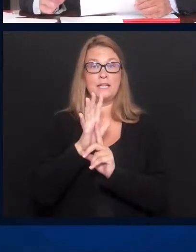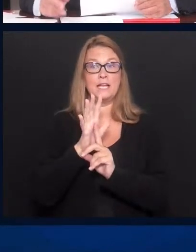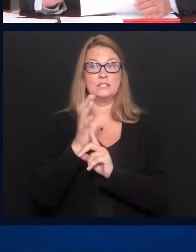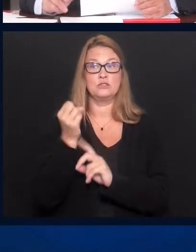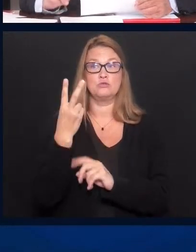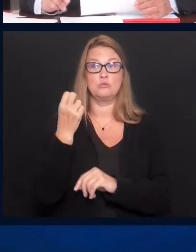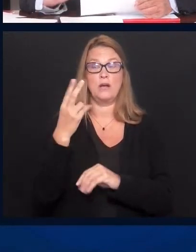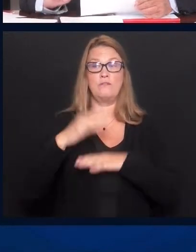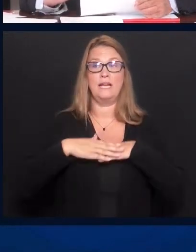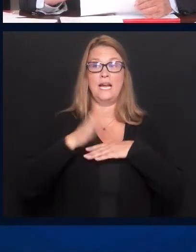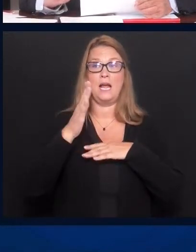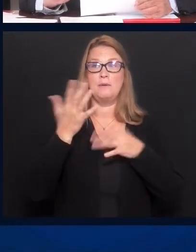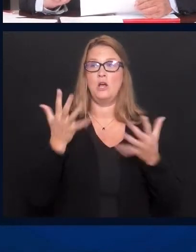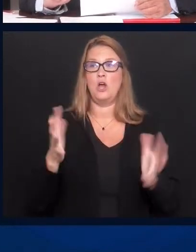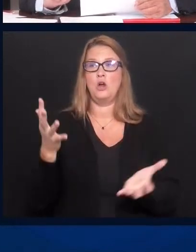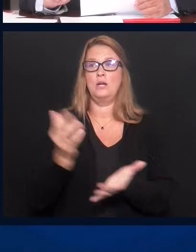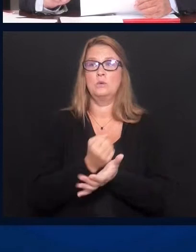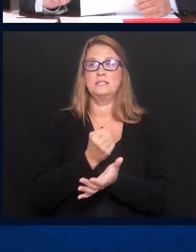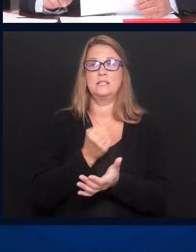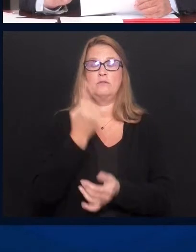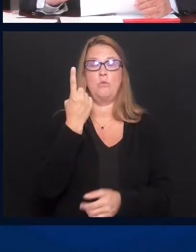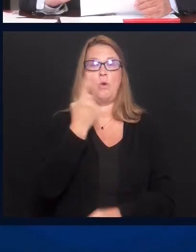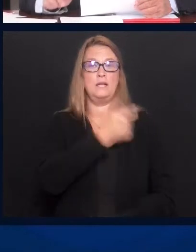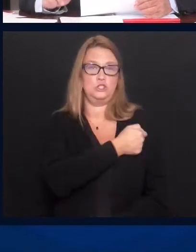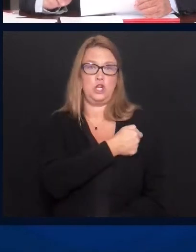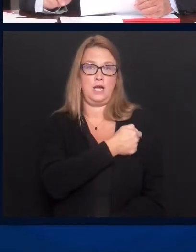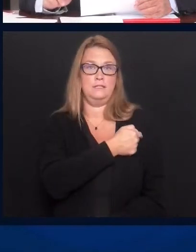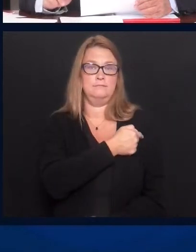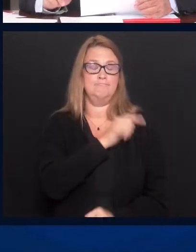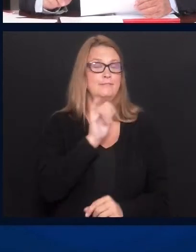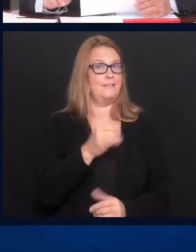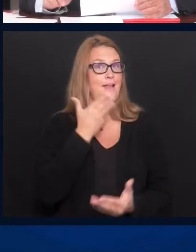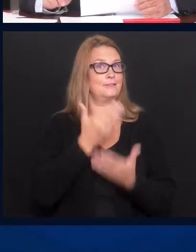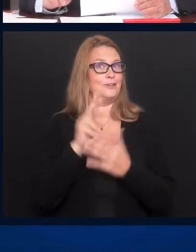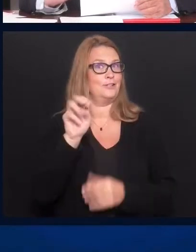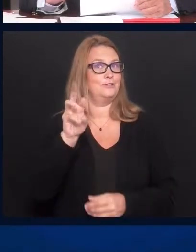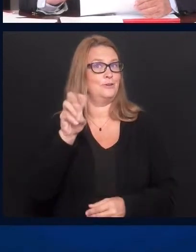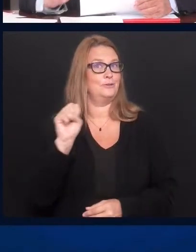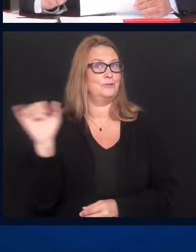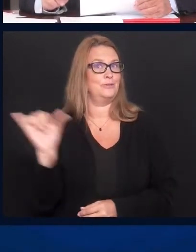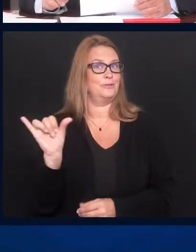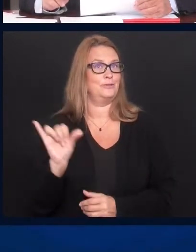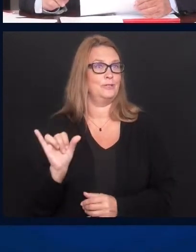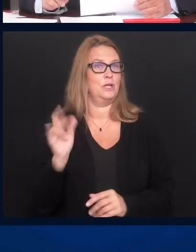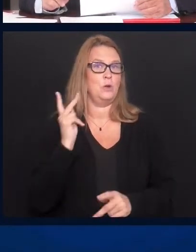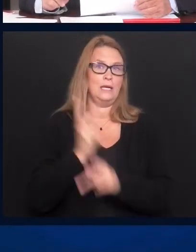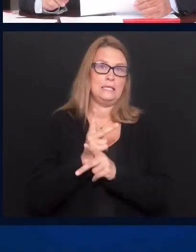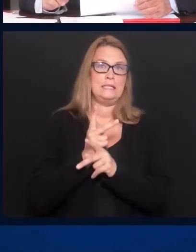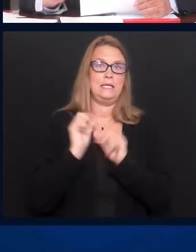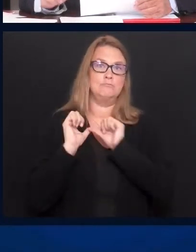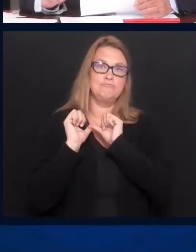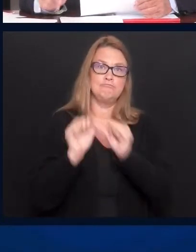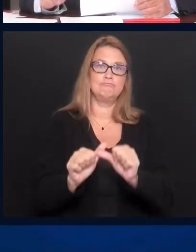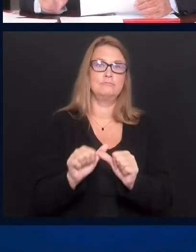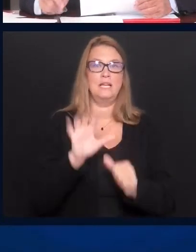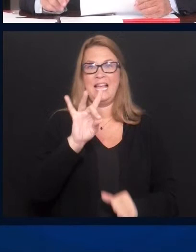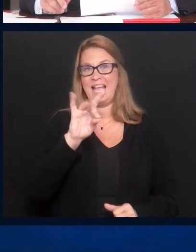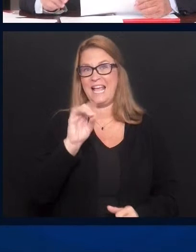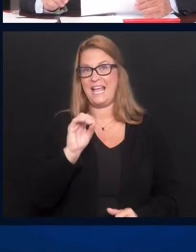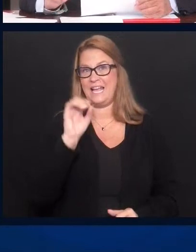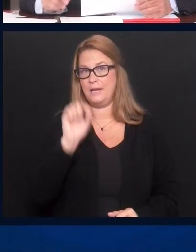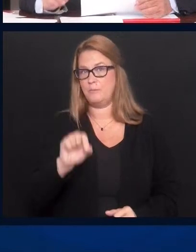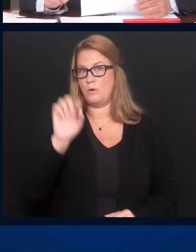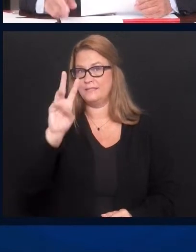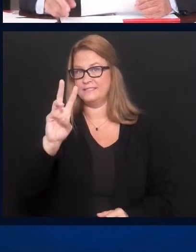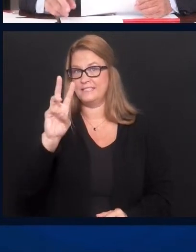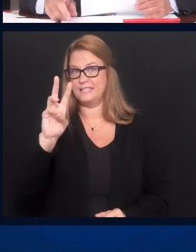12 and above, that have received at least one shot. And that's great too. We want to keep pouring it on that. We're at